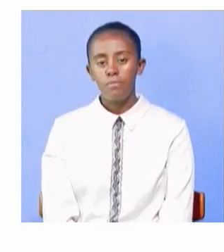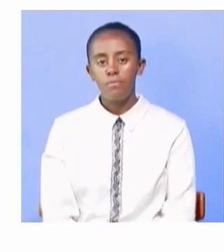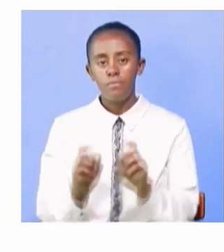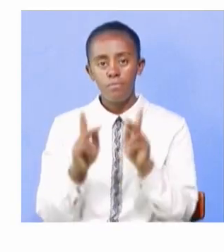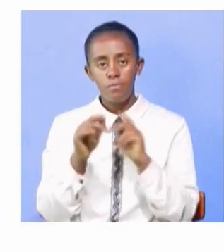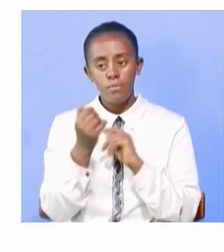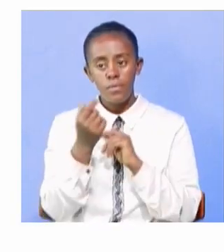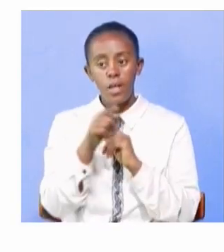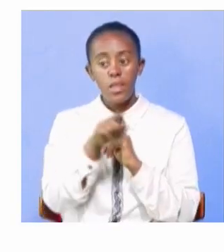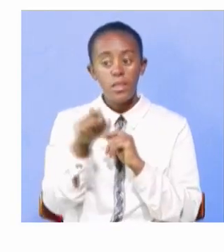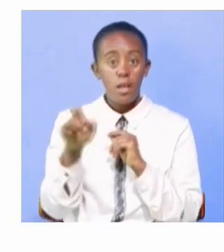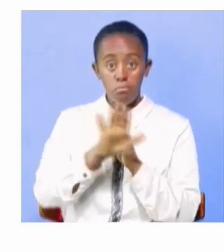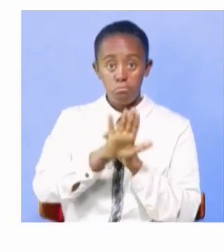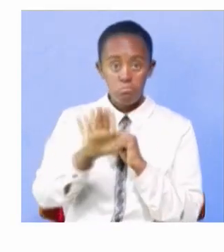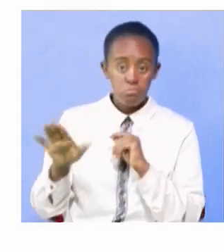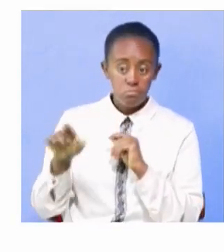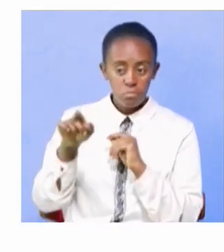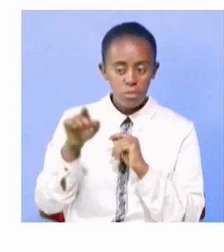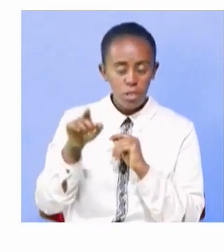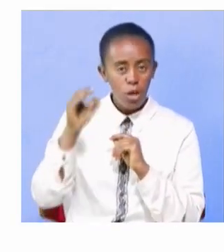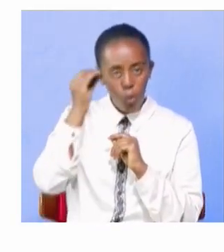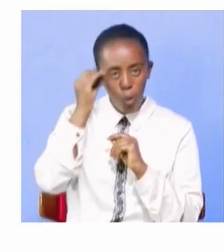Their opinion